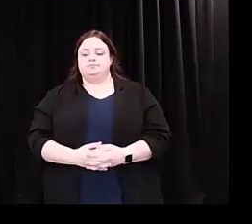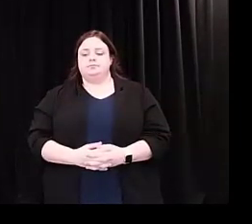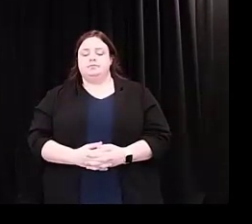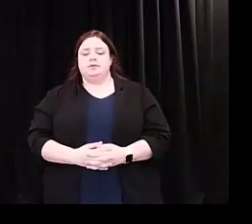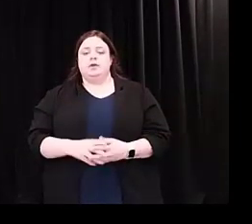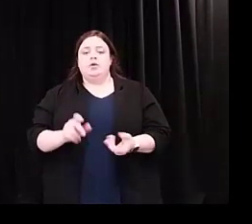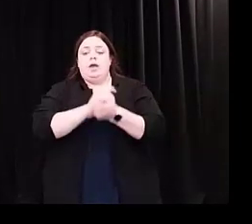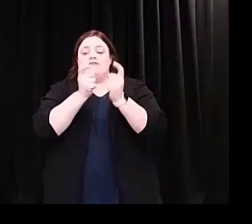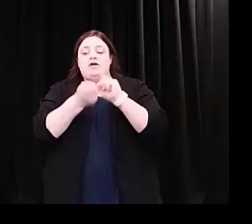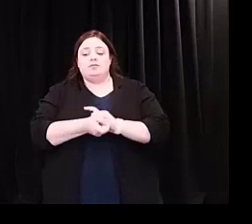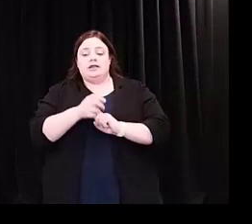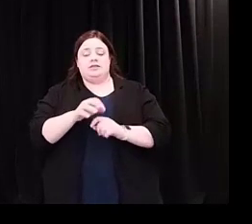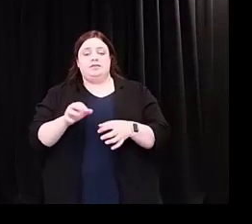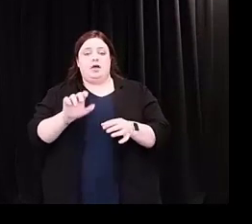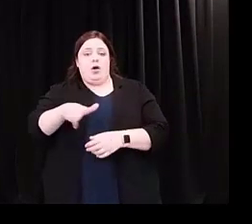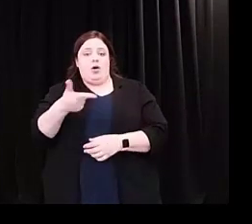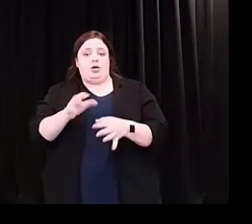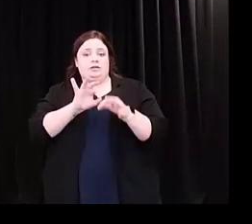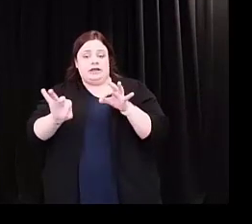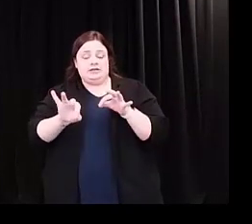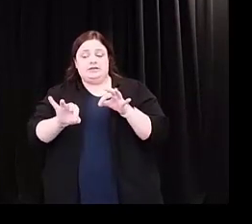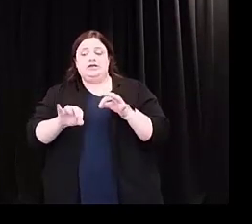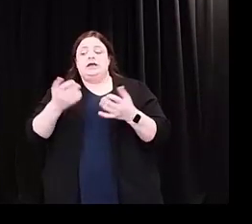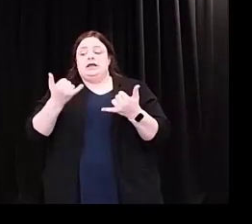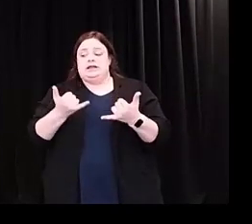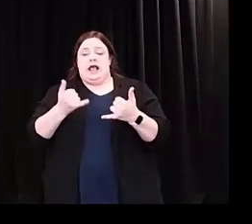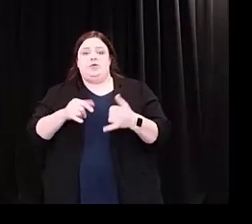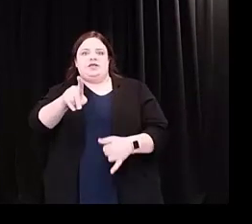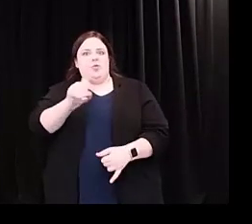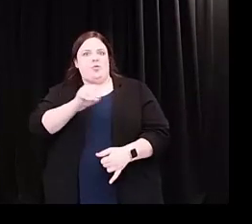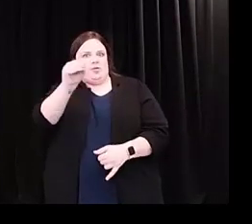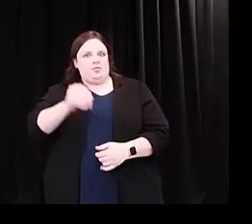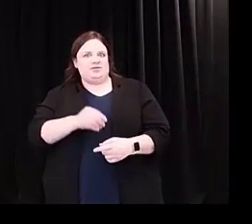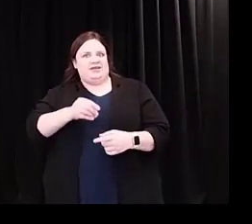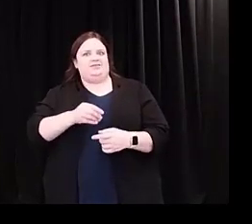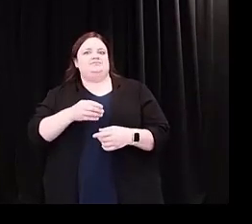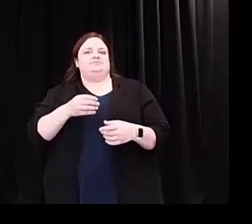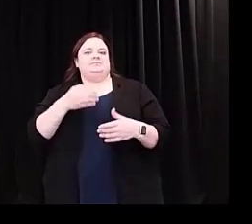text, we've put the document in there, and now it's at 100%.